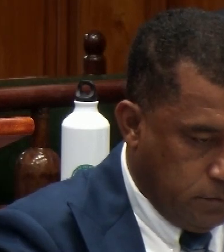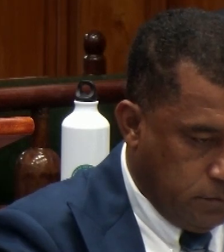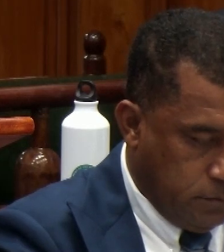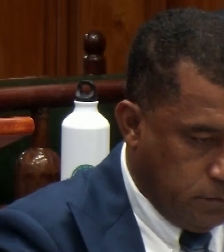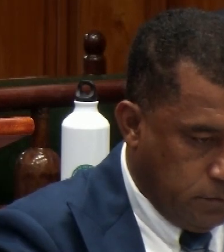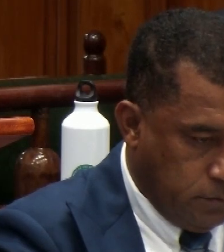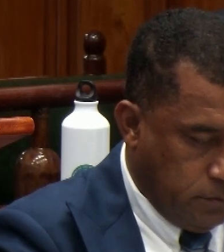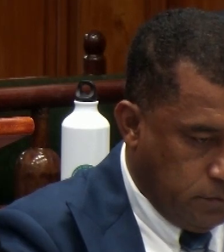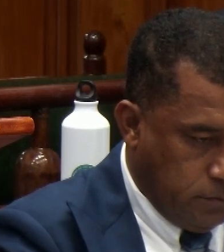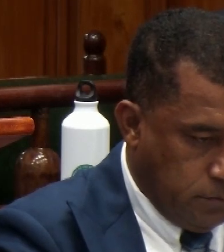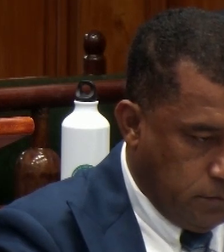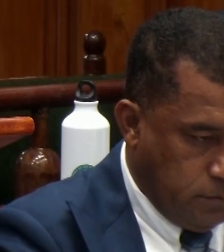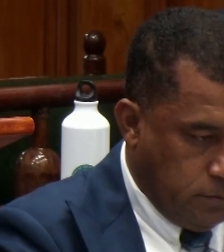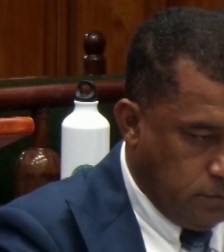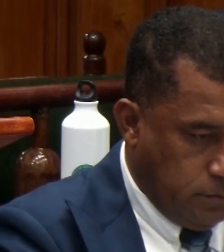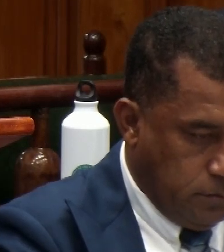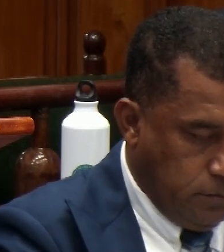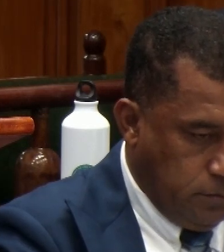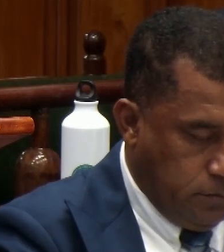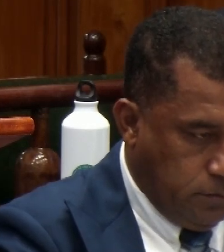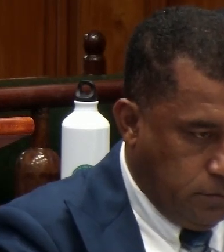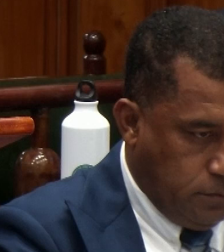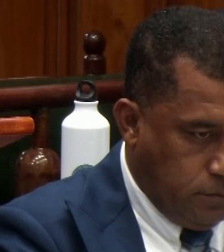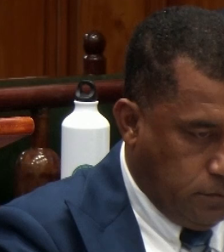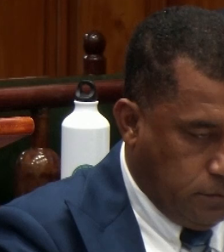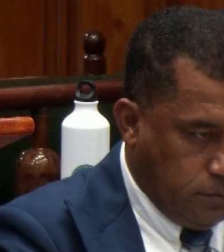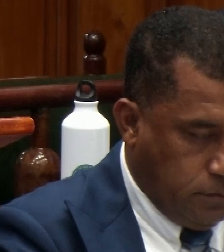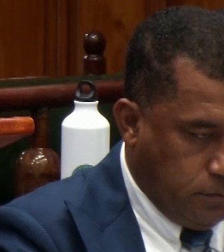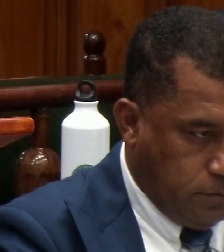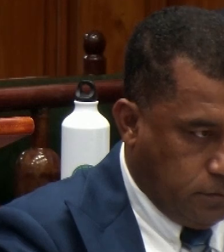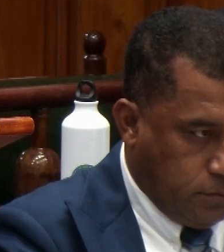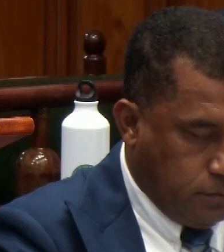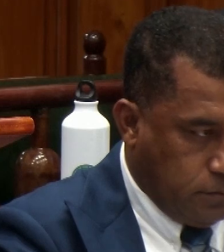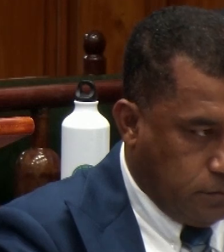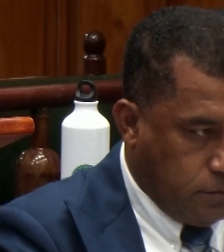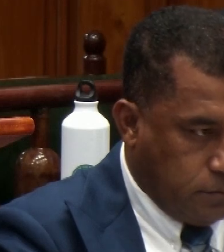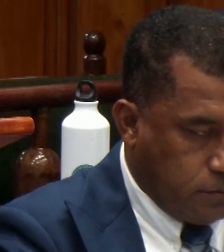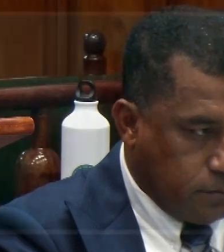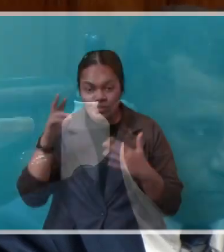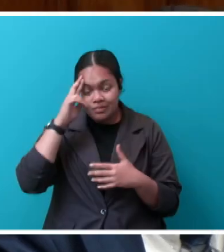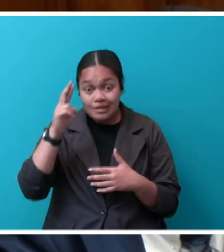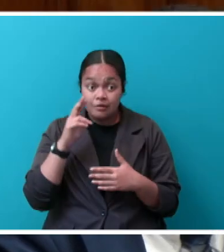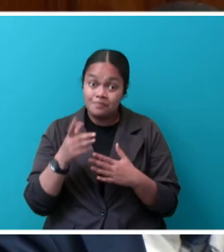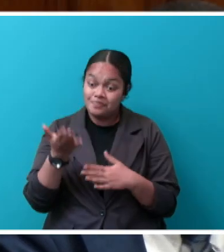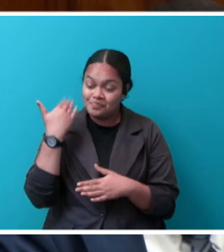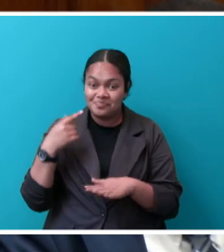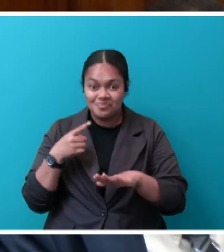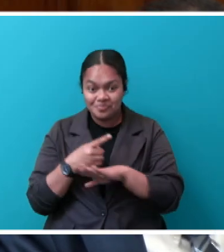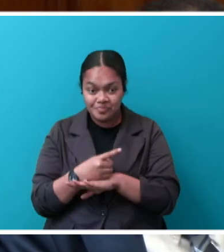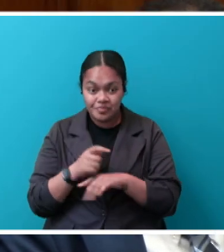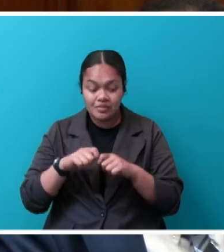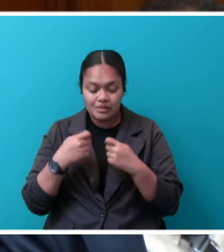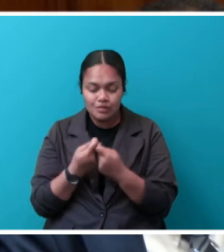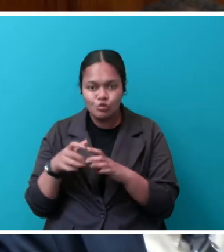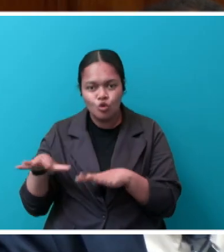their centers nationwide. Mr. Speaker, sir, last week the team